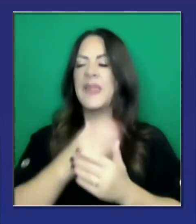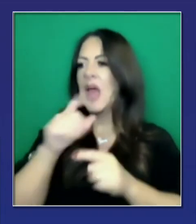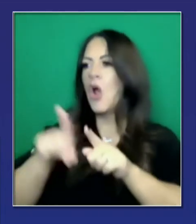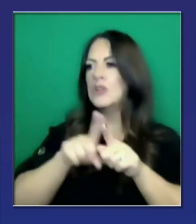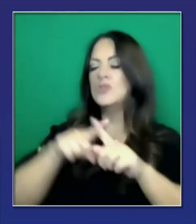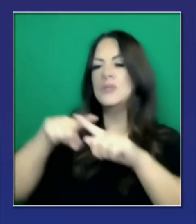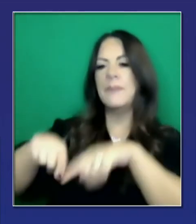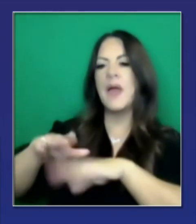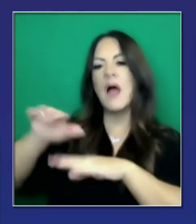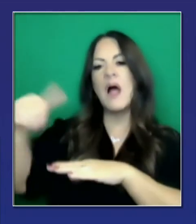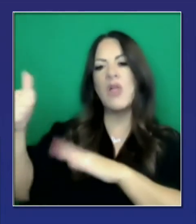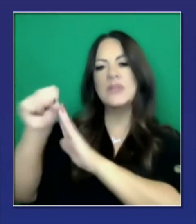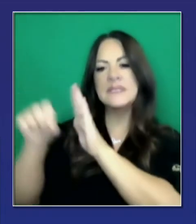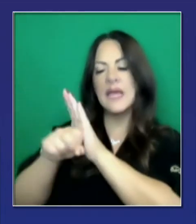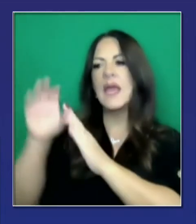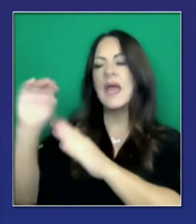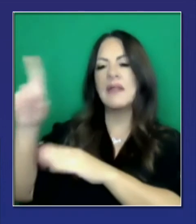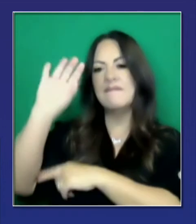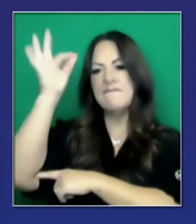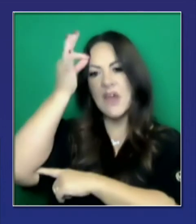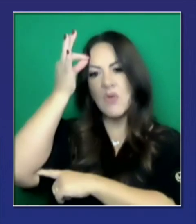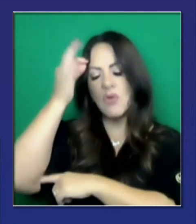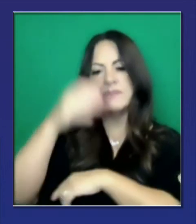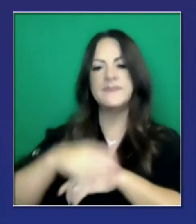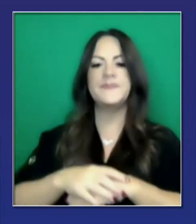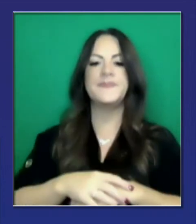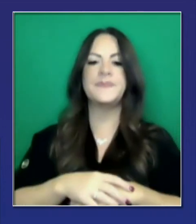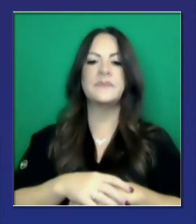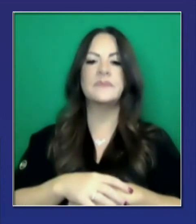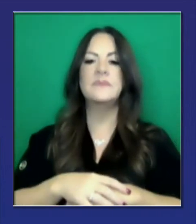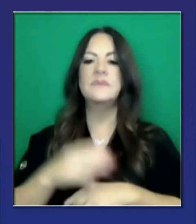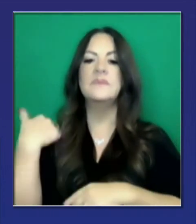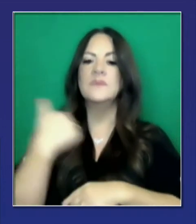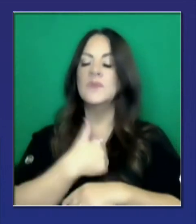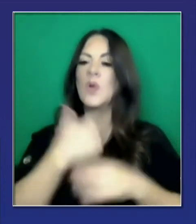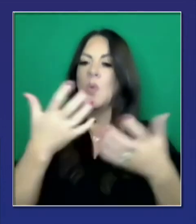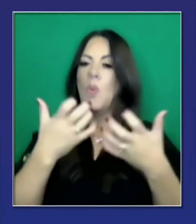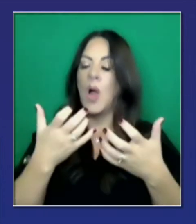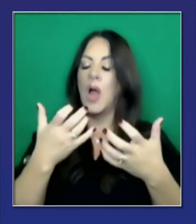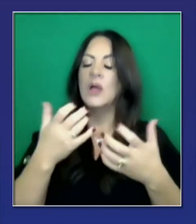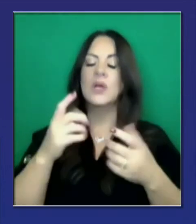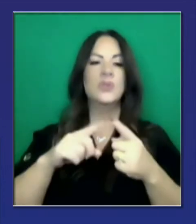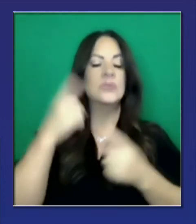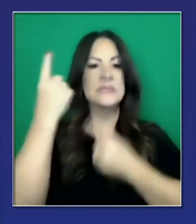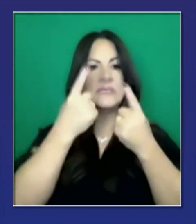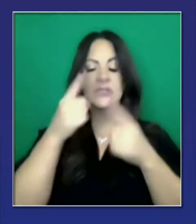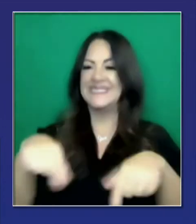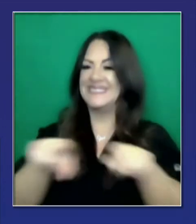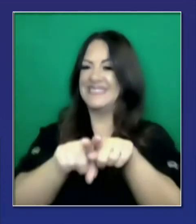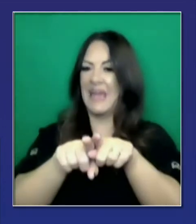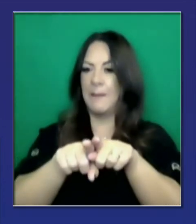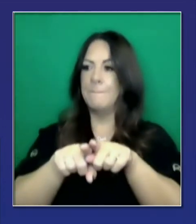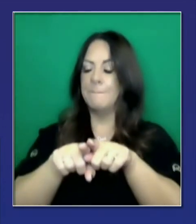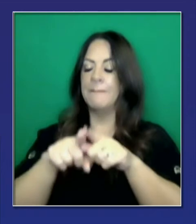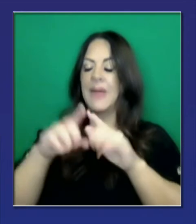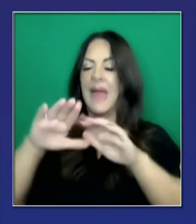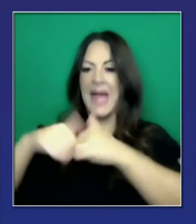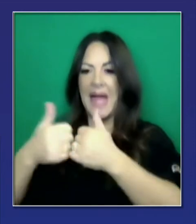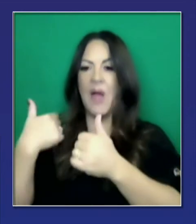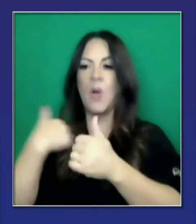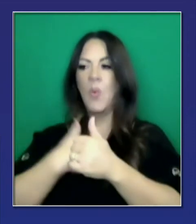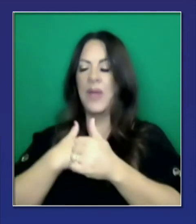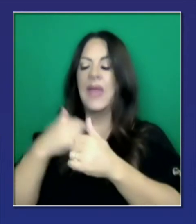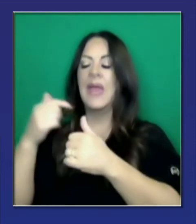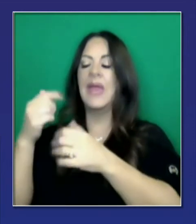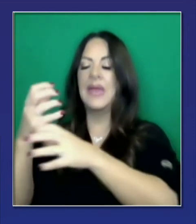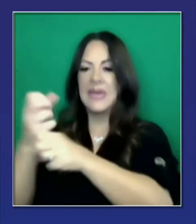also looking at contingency care planning based upon that same consideration, same strategies. And this new team that's been